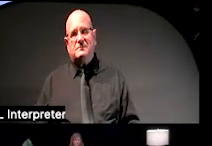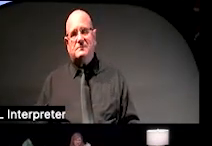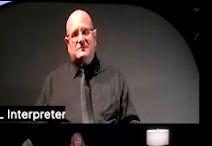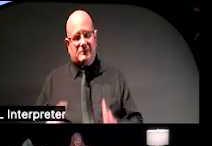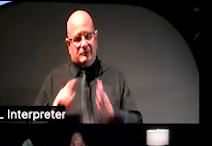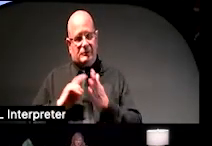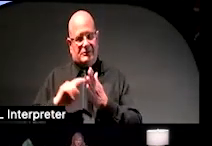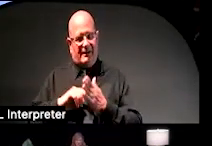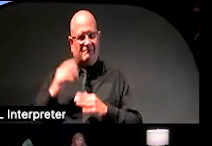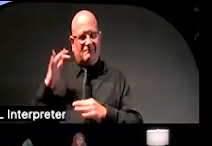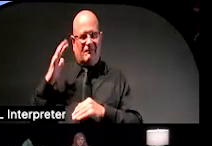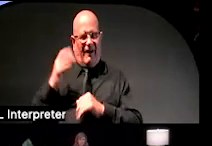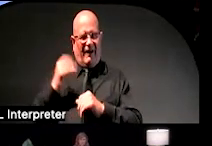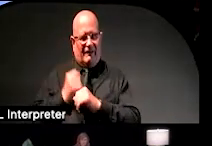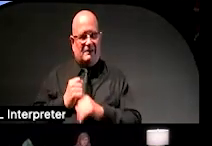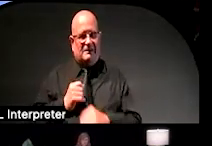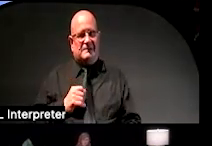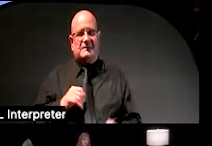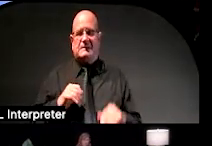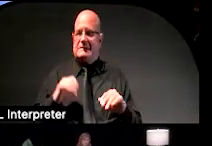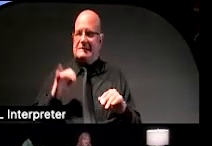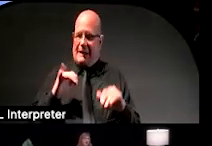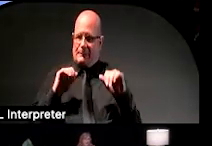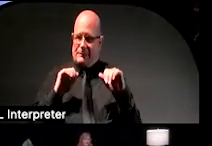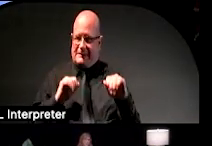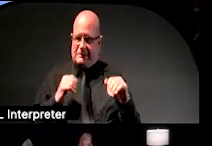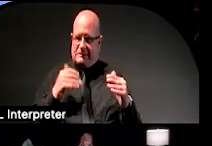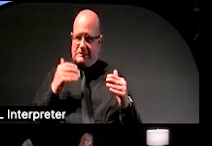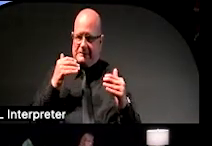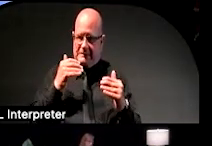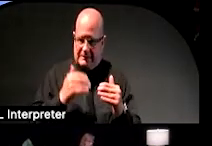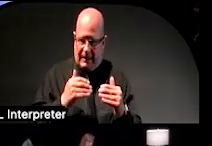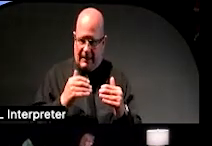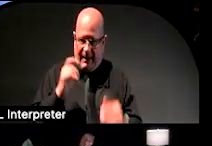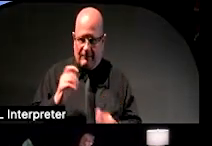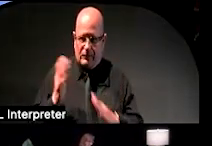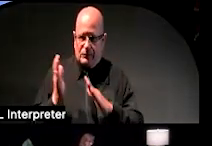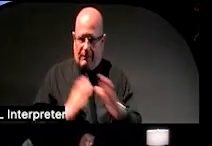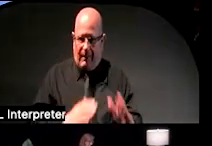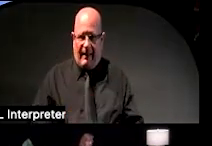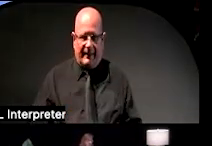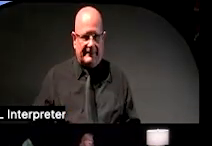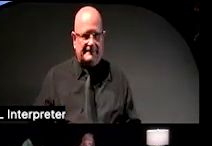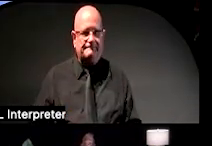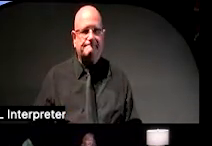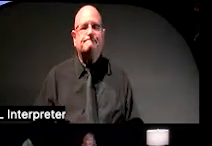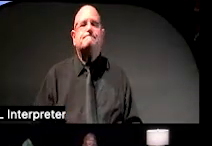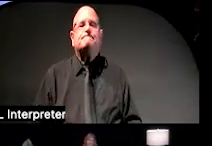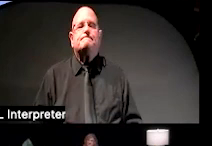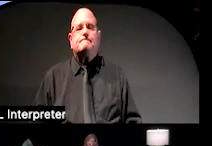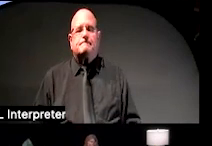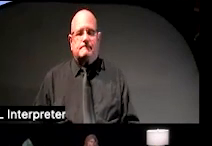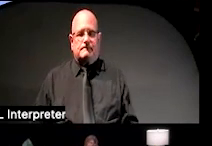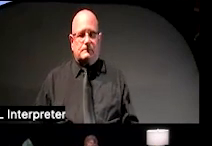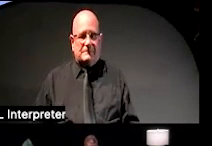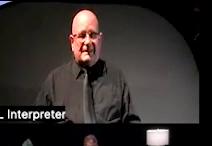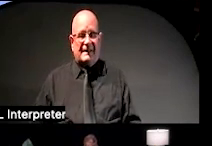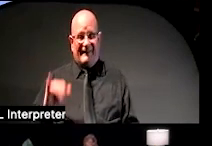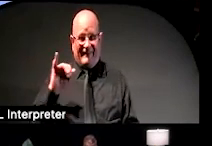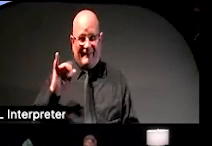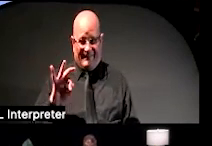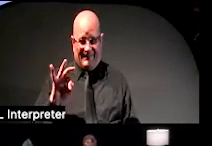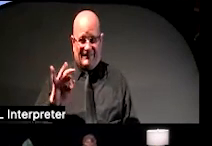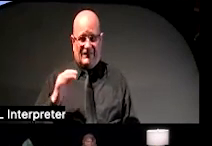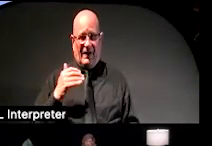that the potential for this is coming, and we have to plan for it. If you have